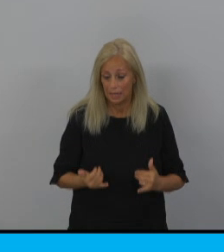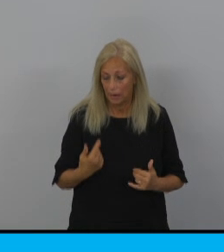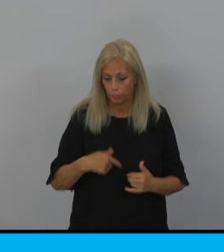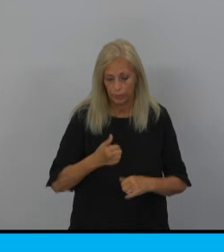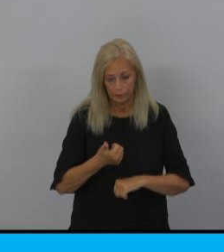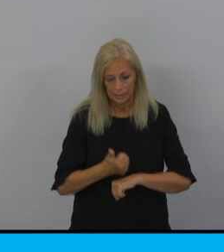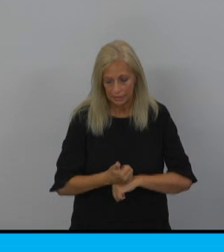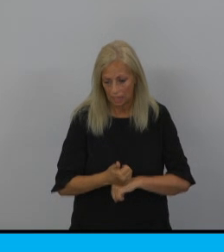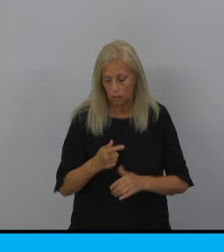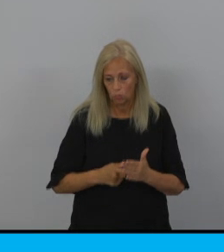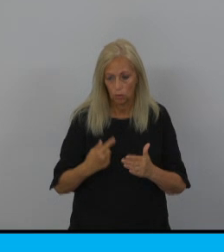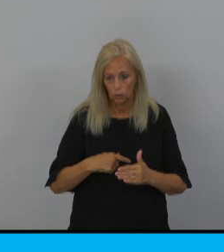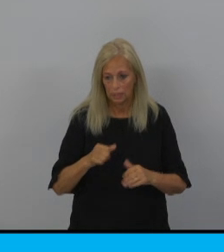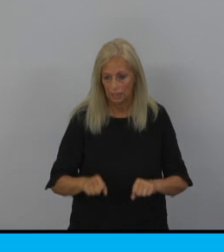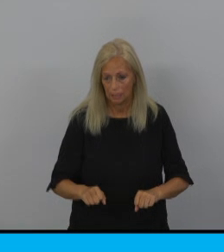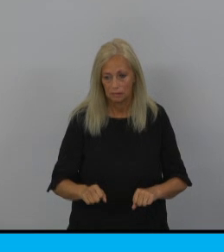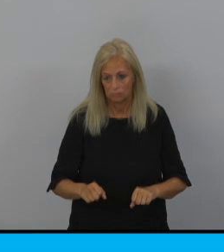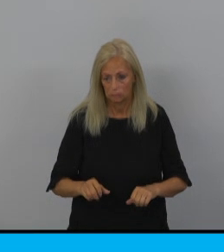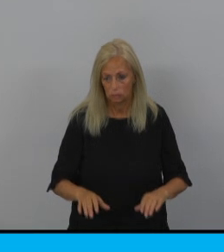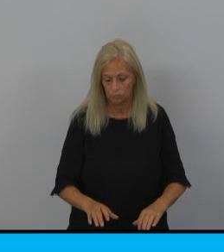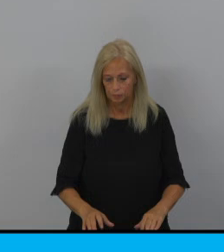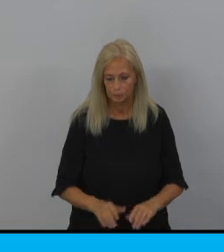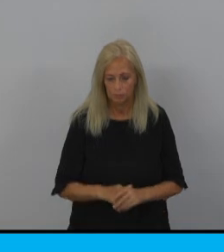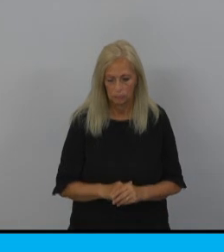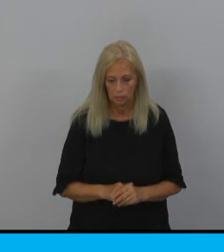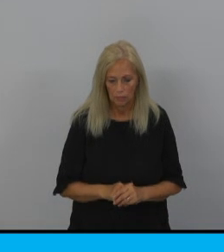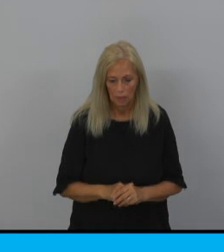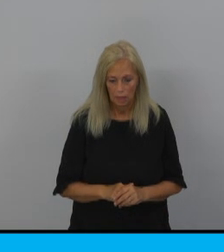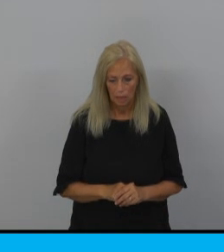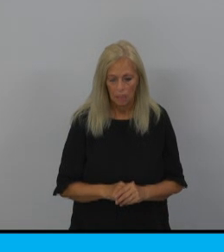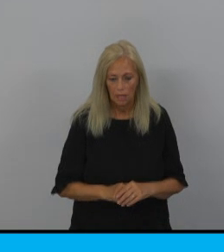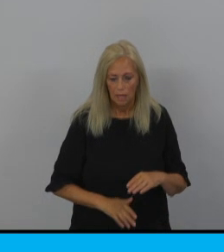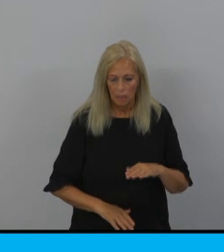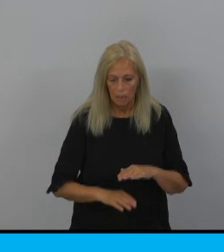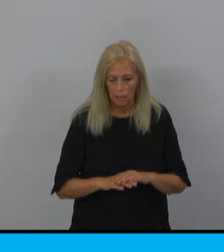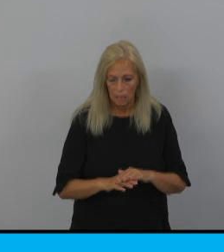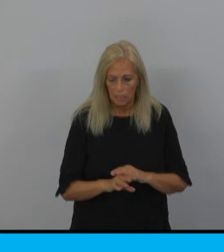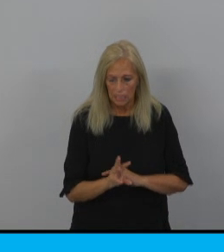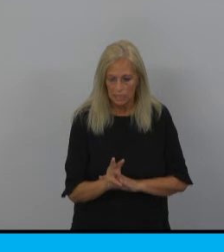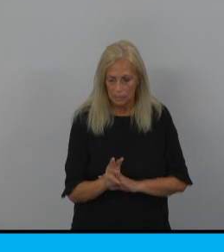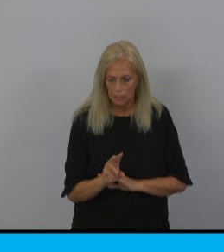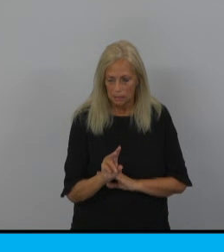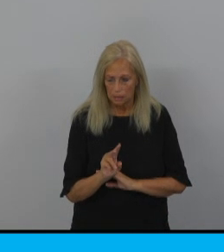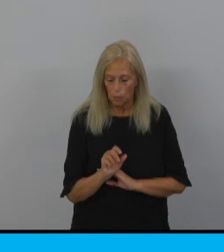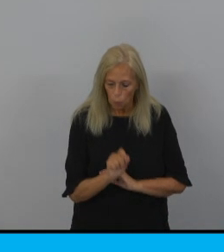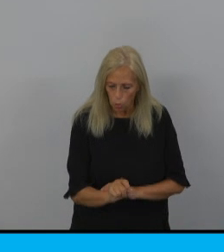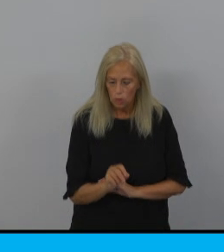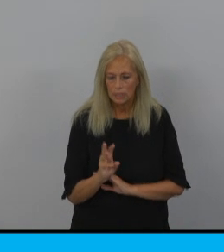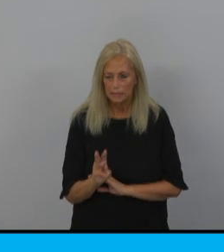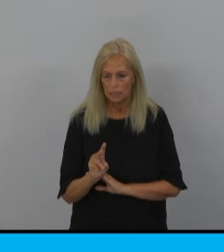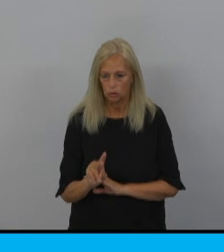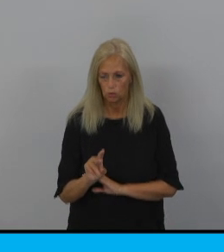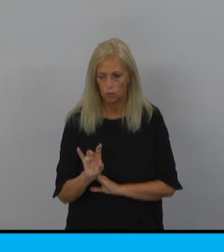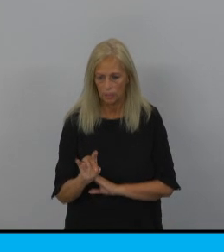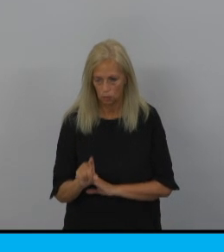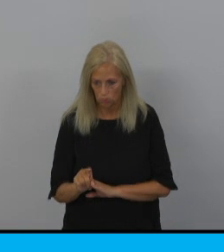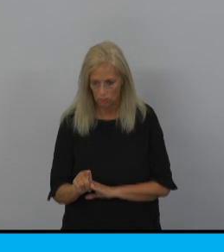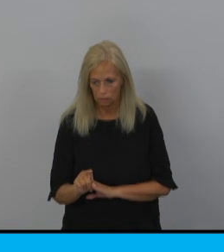rate. So our maximum compressed tax rate is 62.81 or